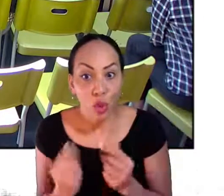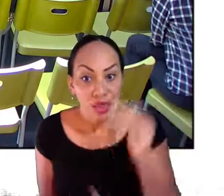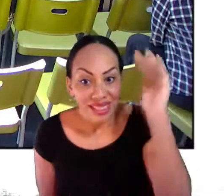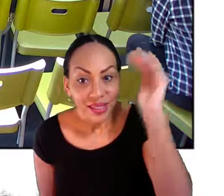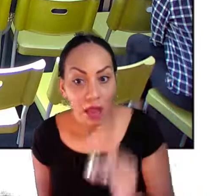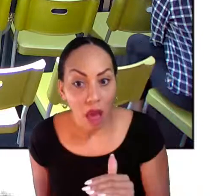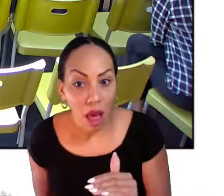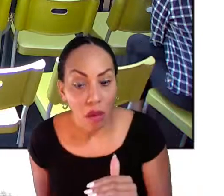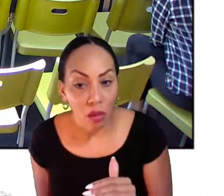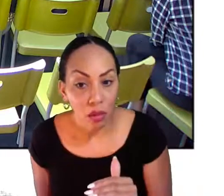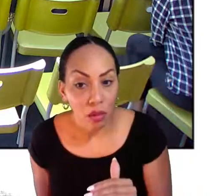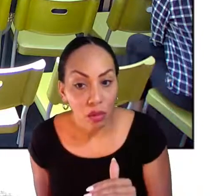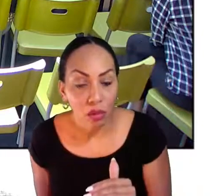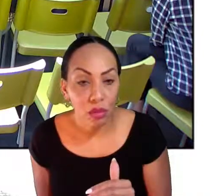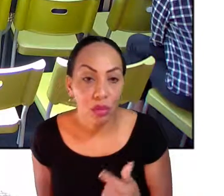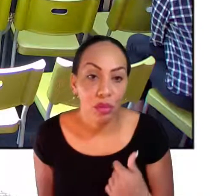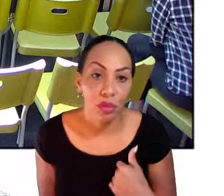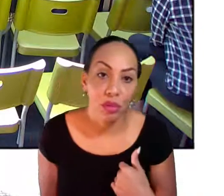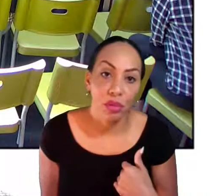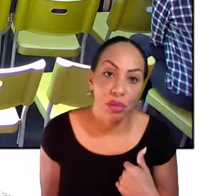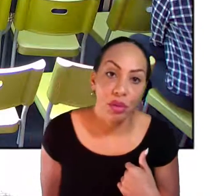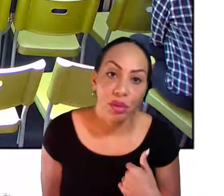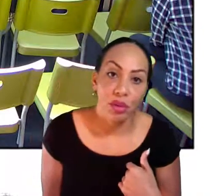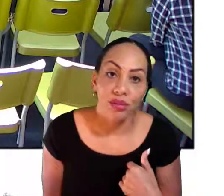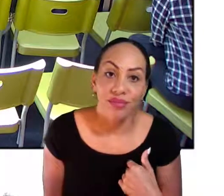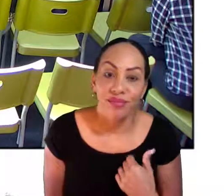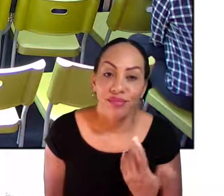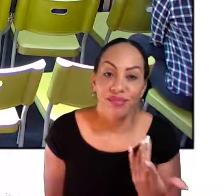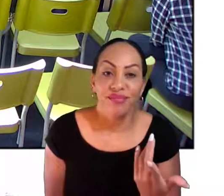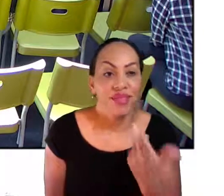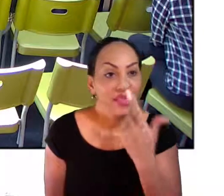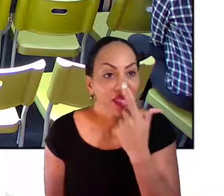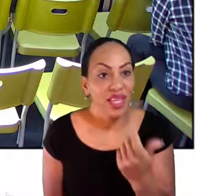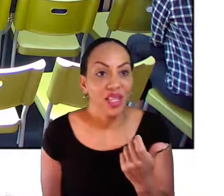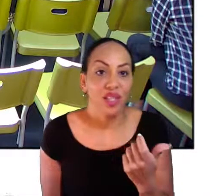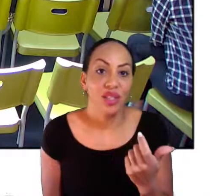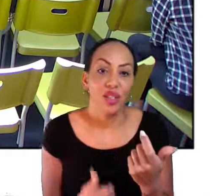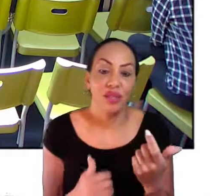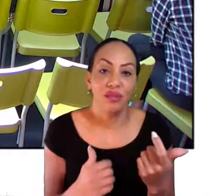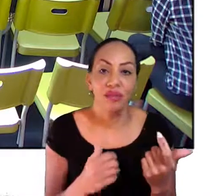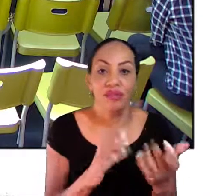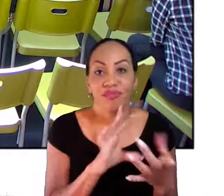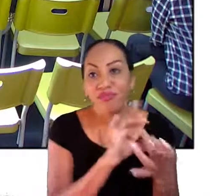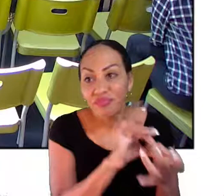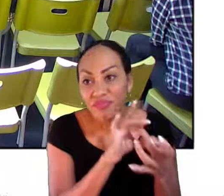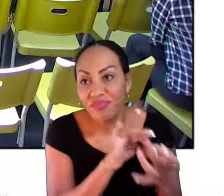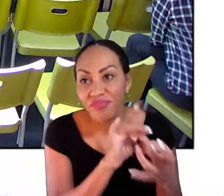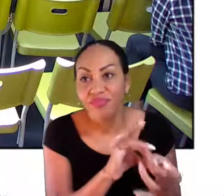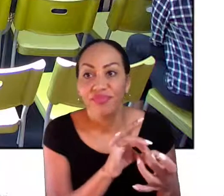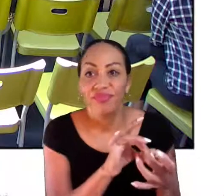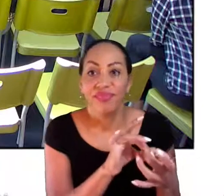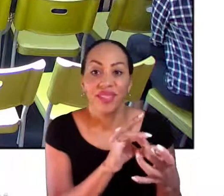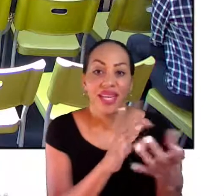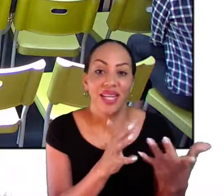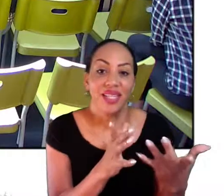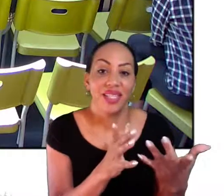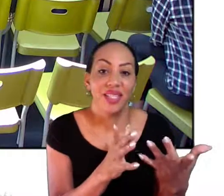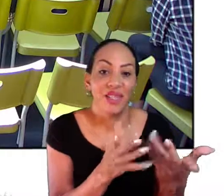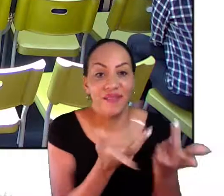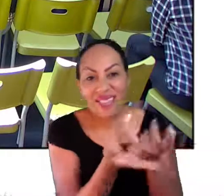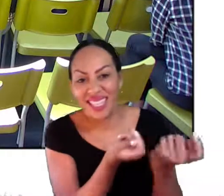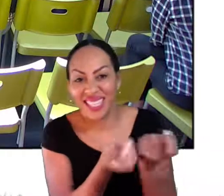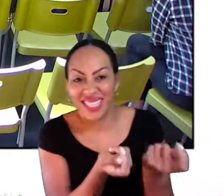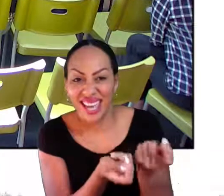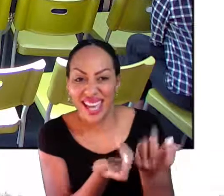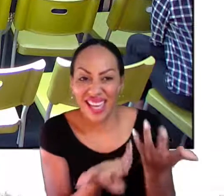interview, engage, demonstrate, facilitate, make a film. I guess it's